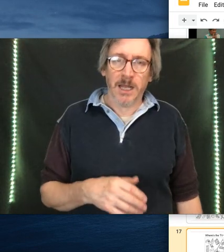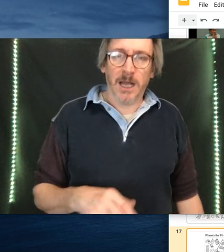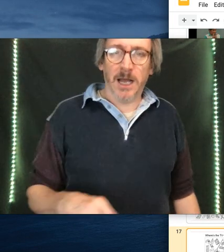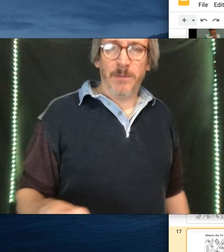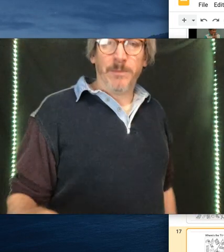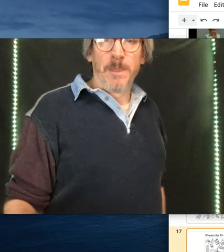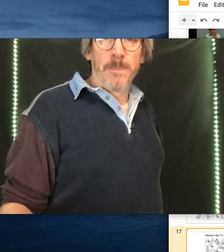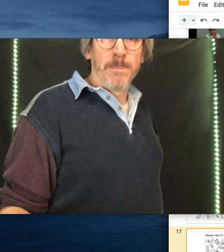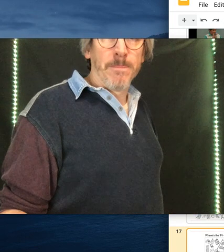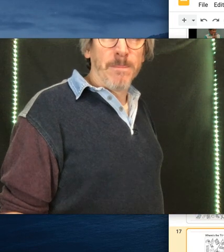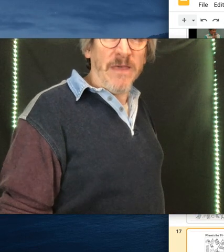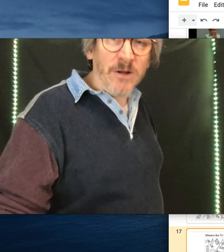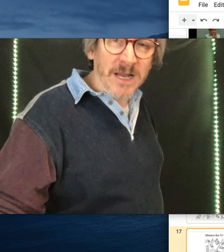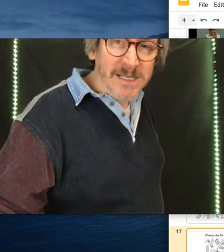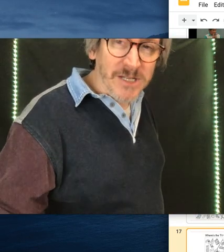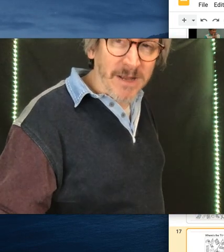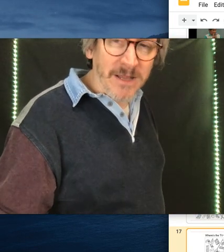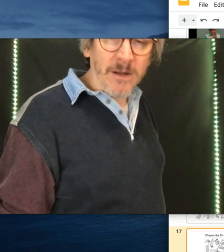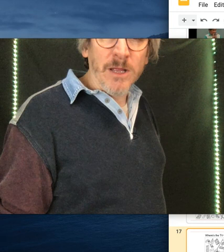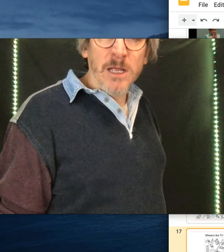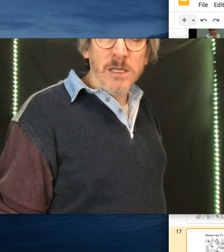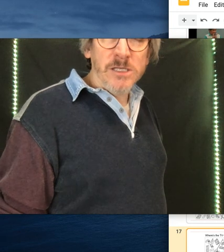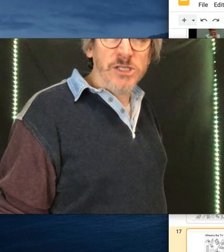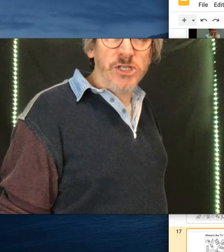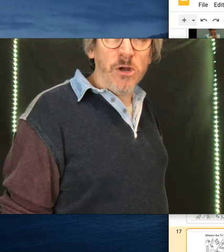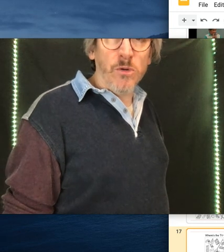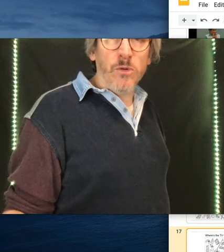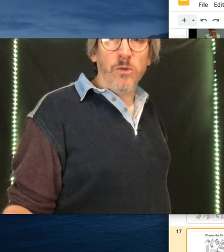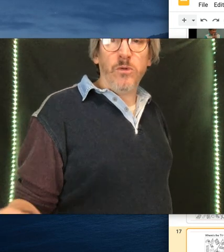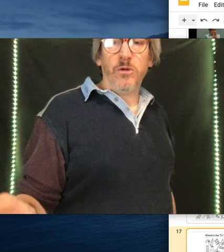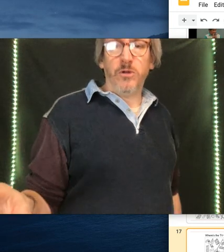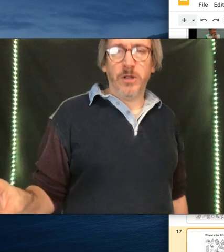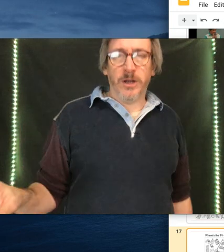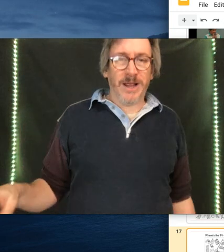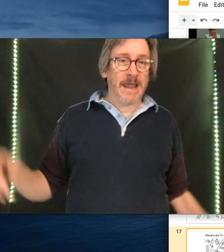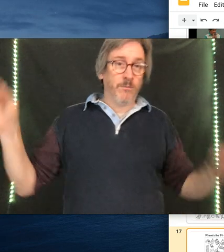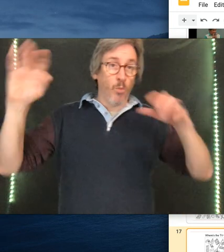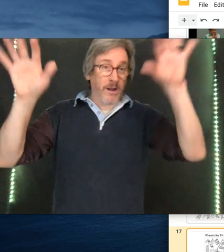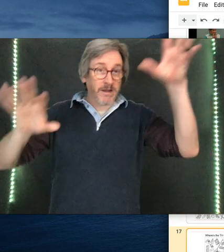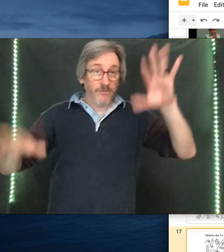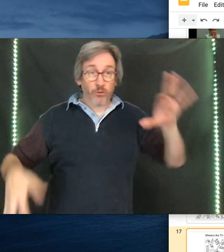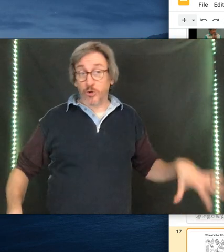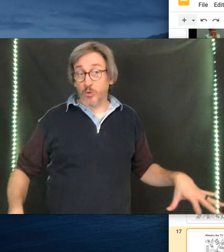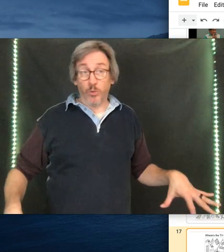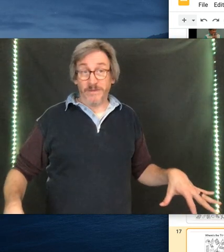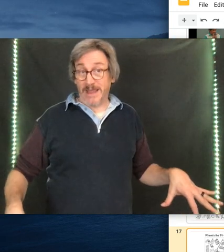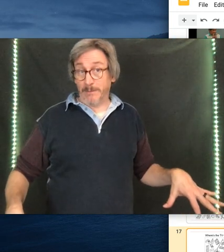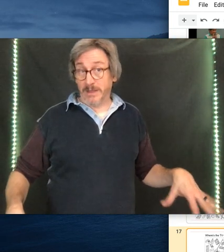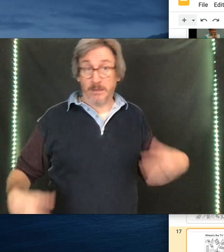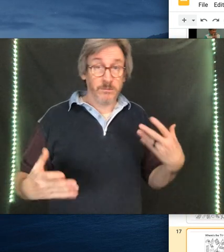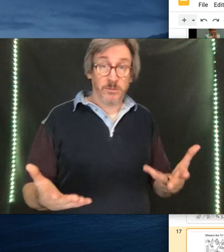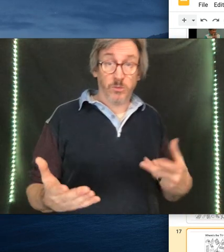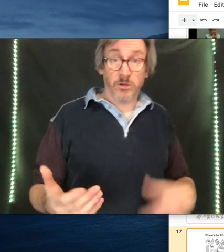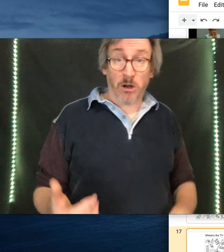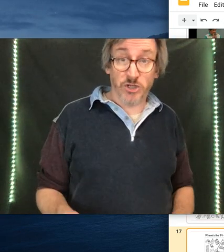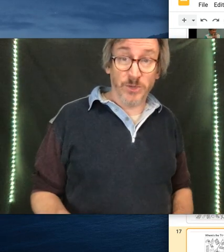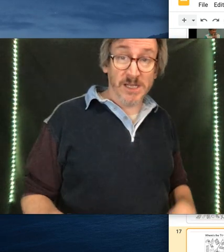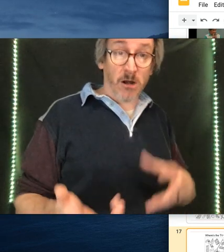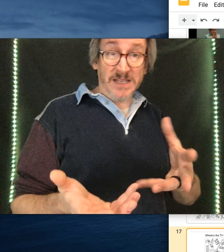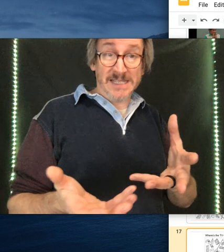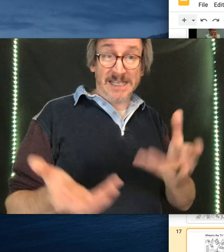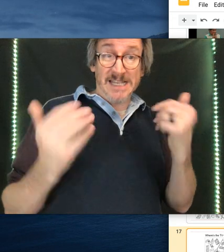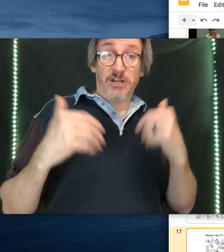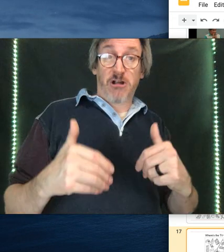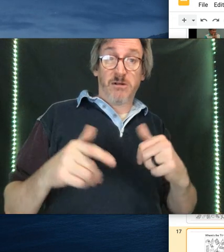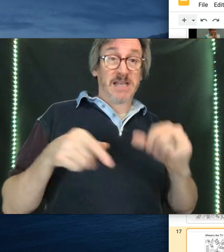Okay. Um, there it is. It's right there. So, again, where in the room would they be?